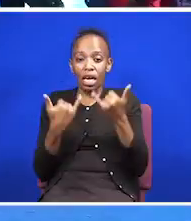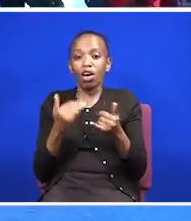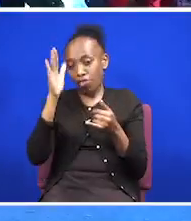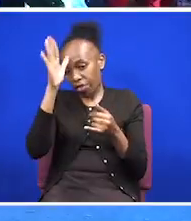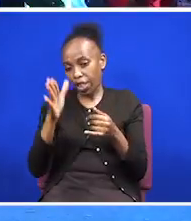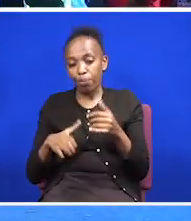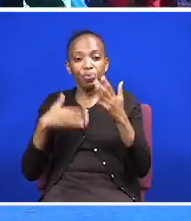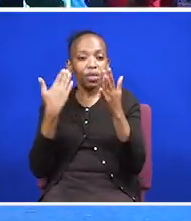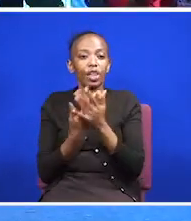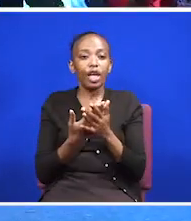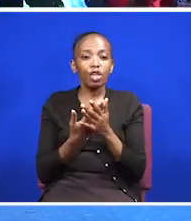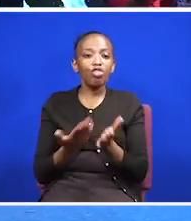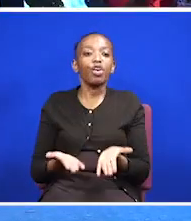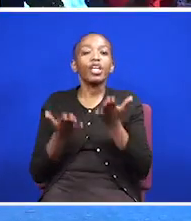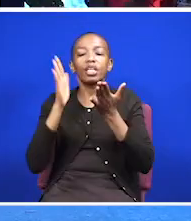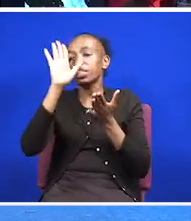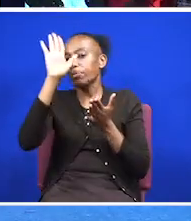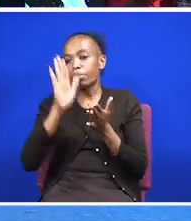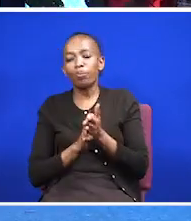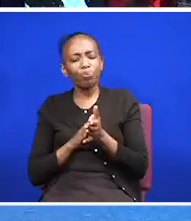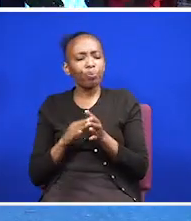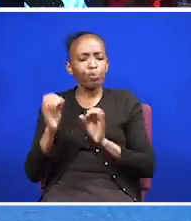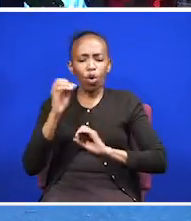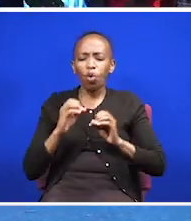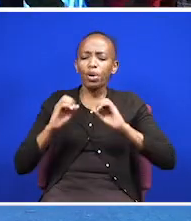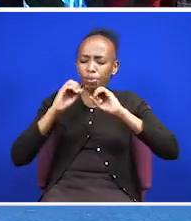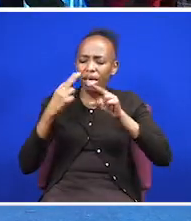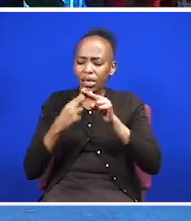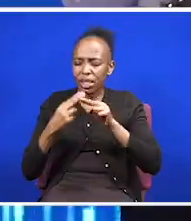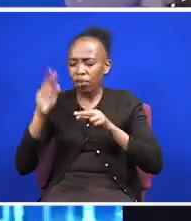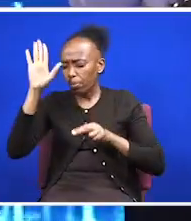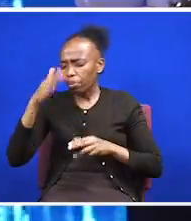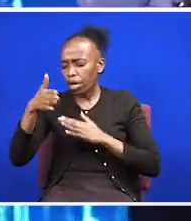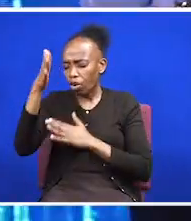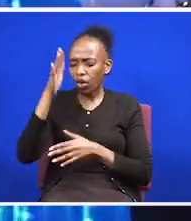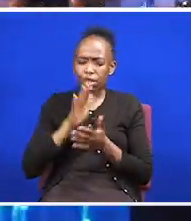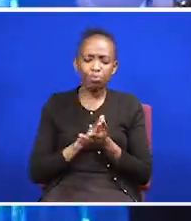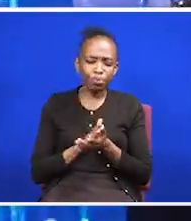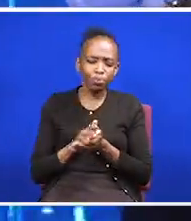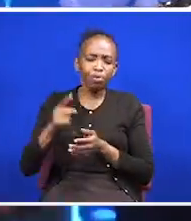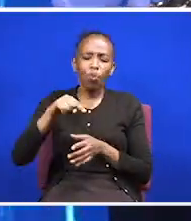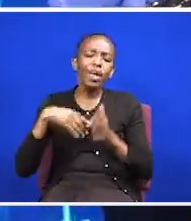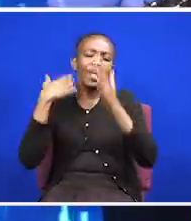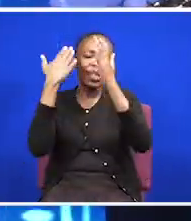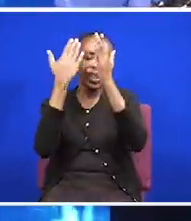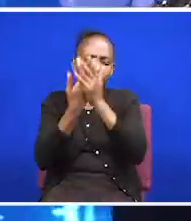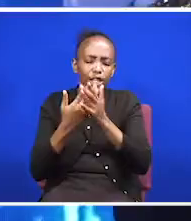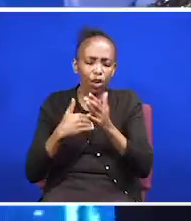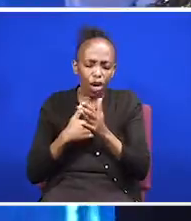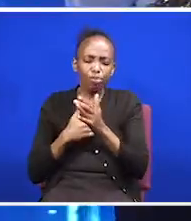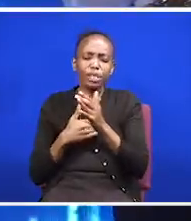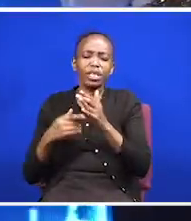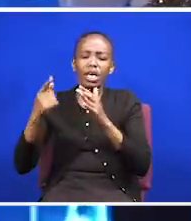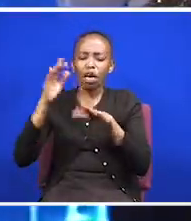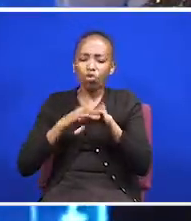Father. Thank you for your increase, oh God. Oh, we bless your name, oh God. We thank you. You